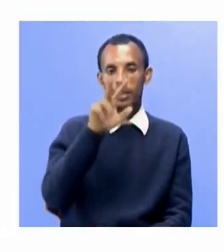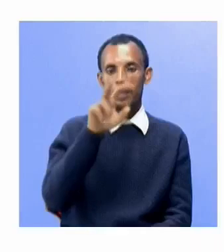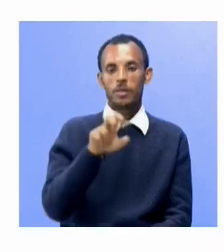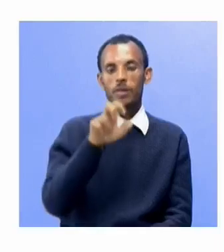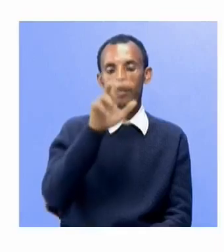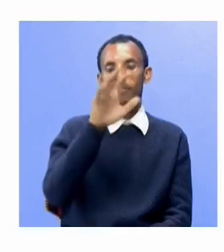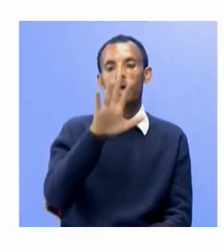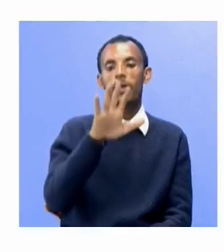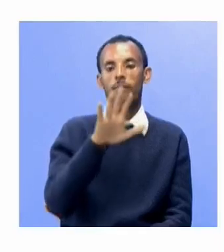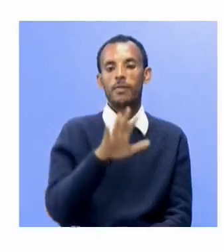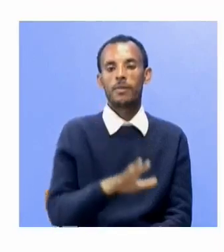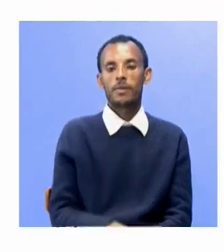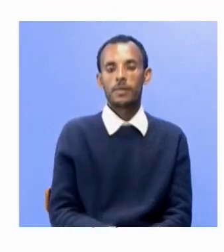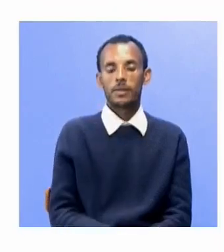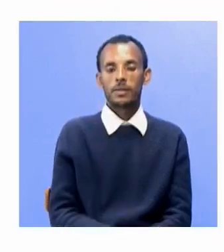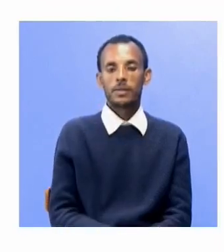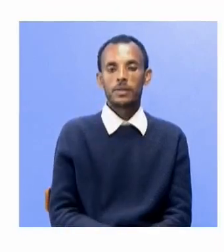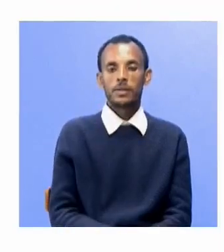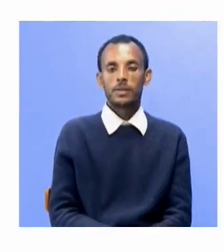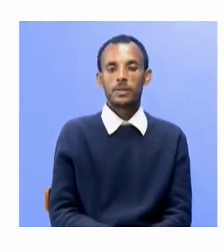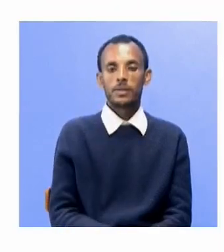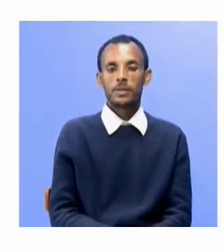25,